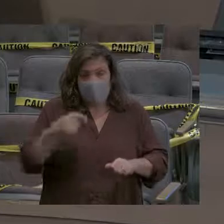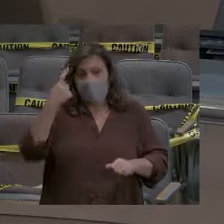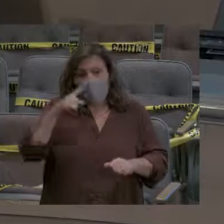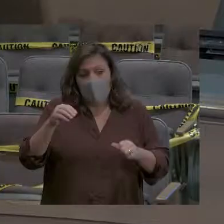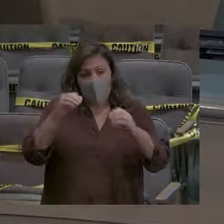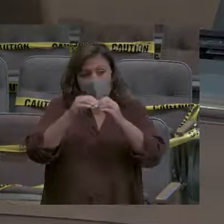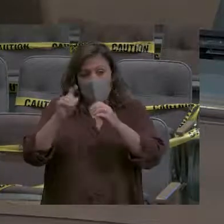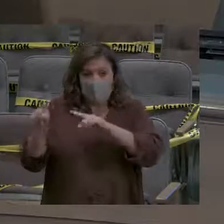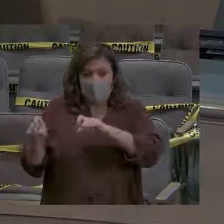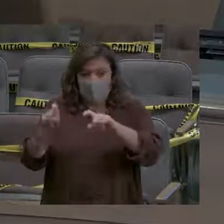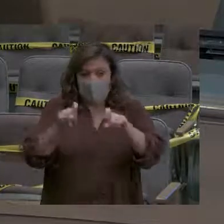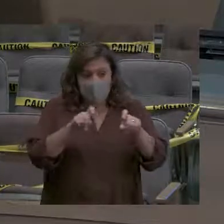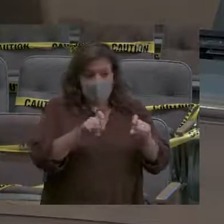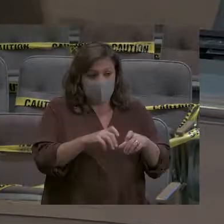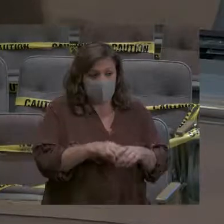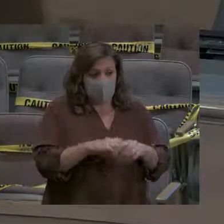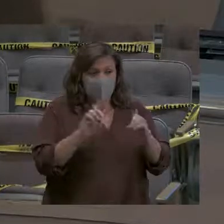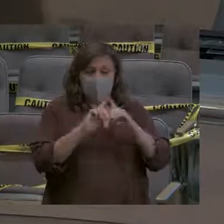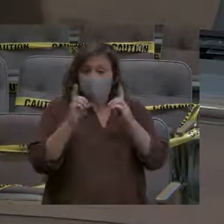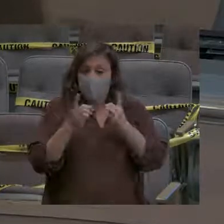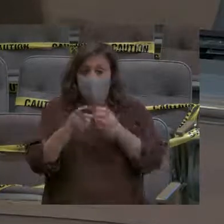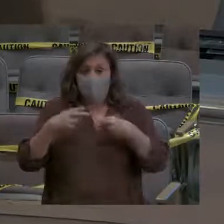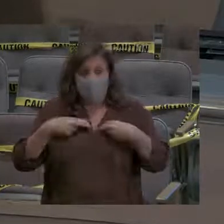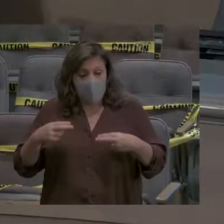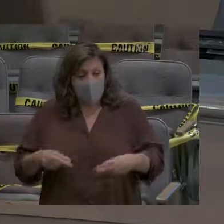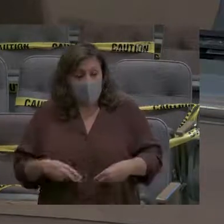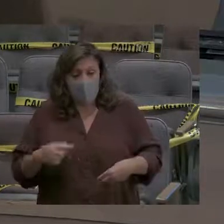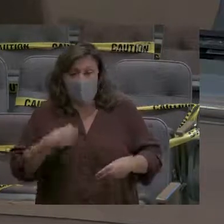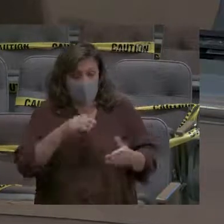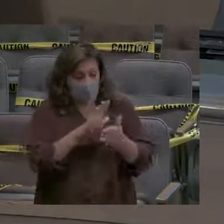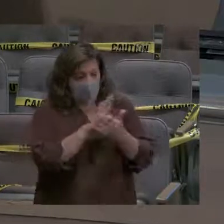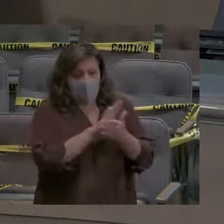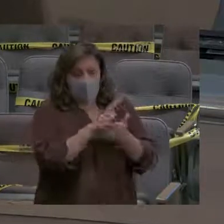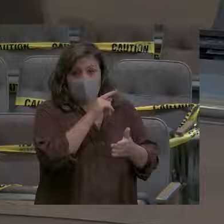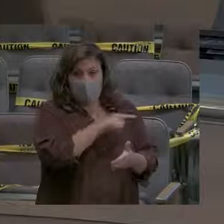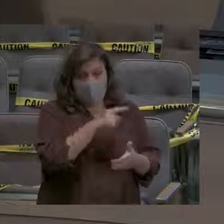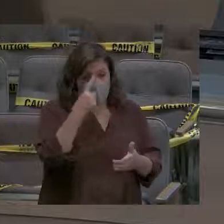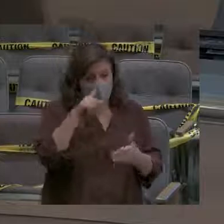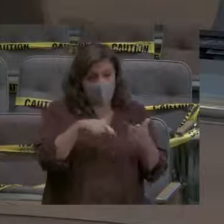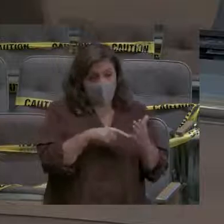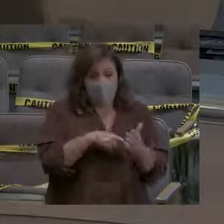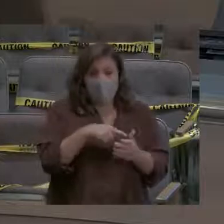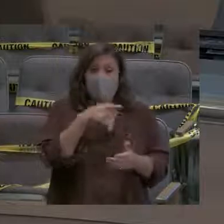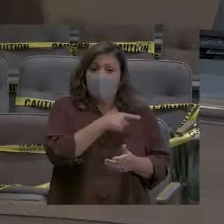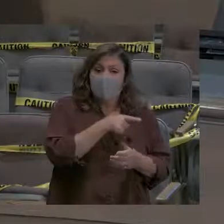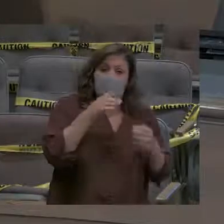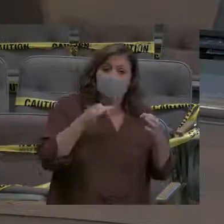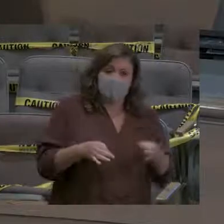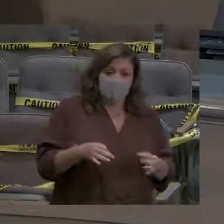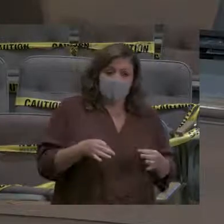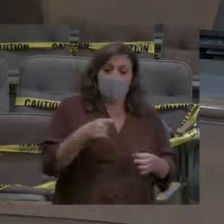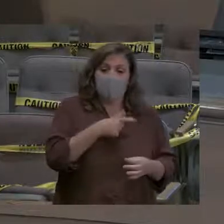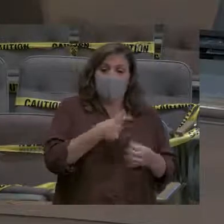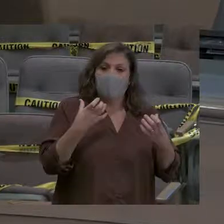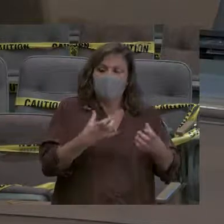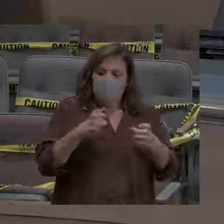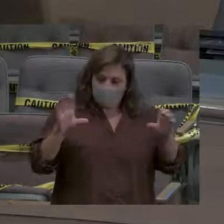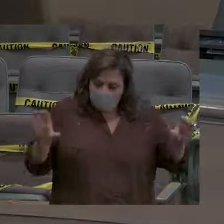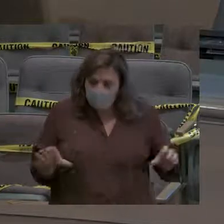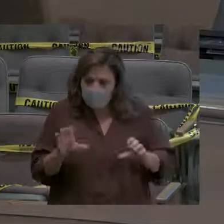testing. The Department of Public Health, and I certainly applaud them for this, decided they wanted to take a very